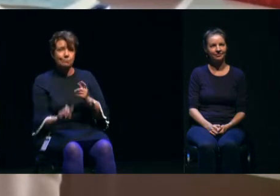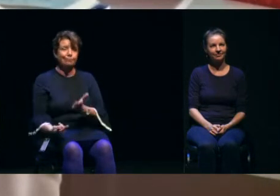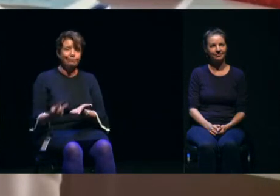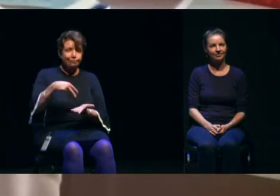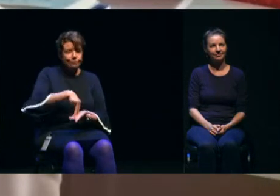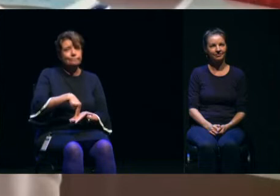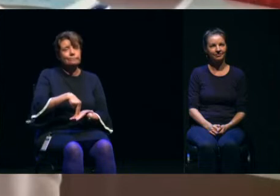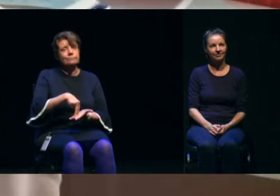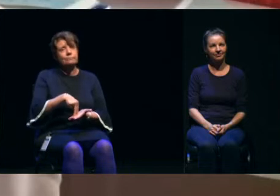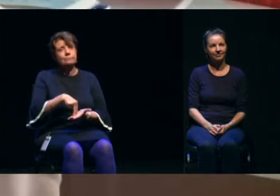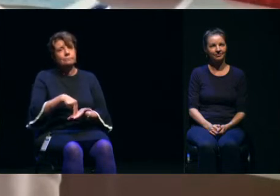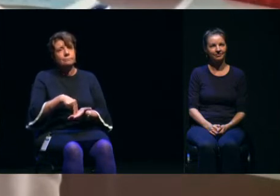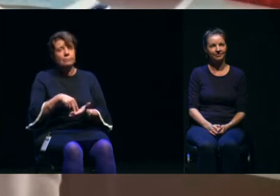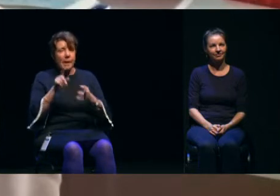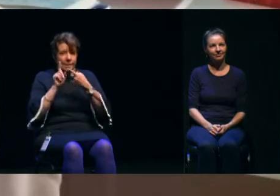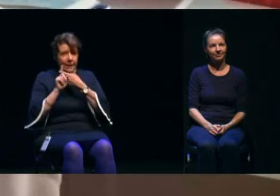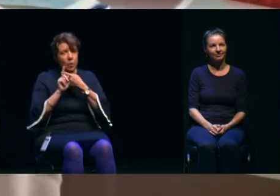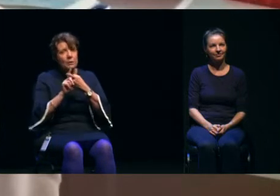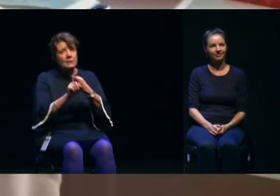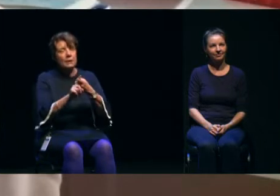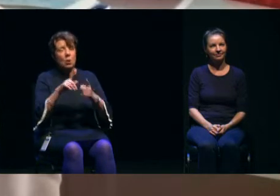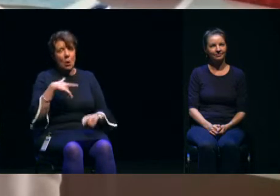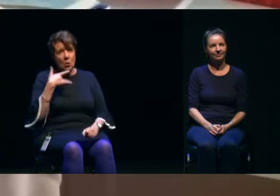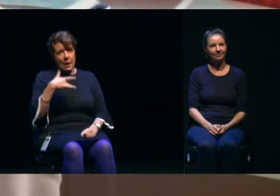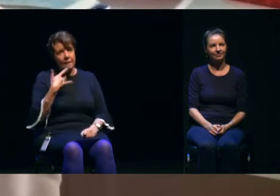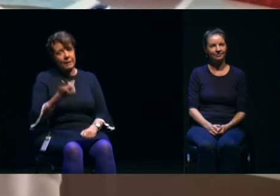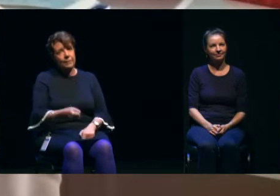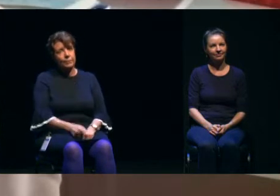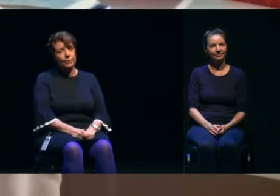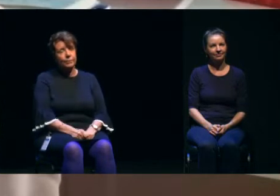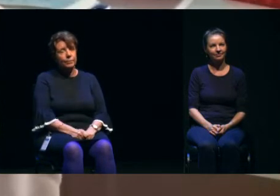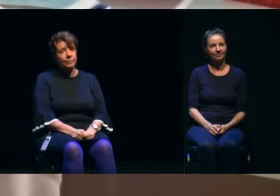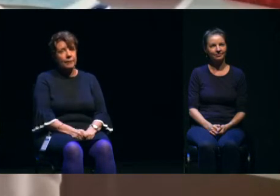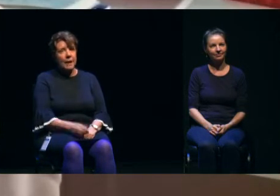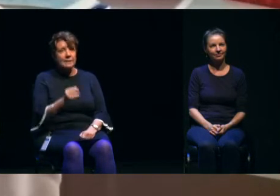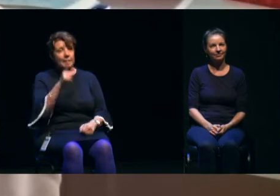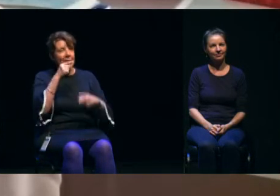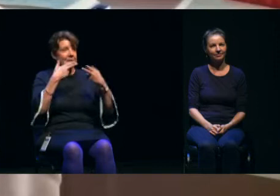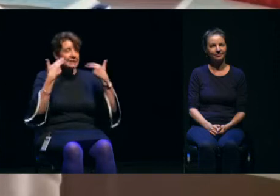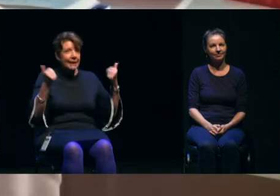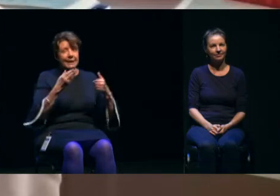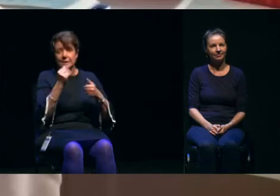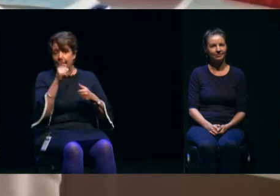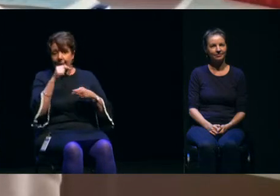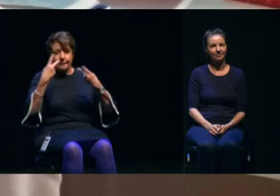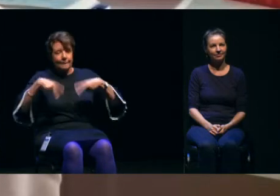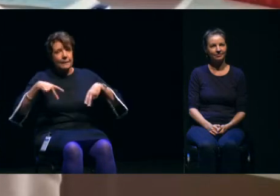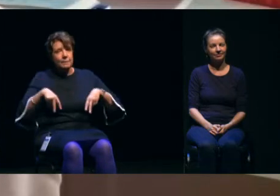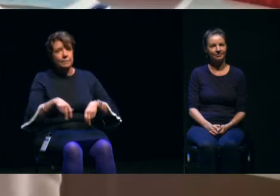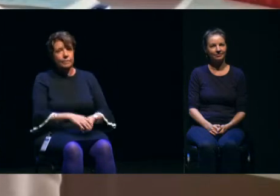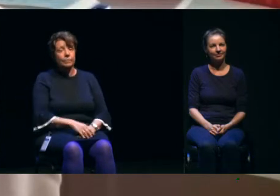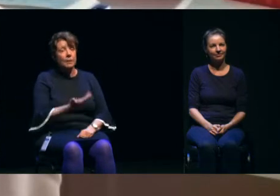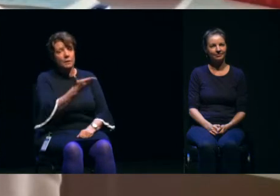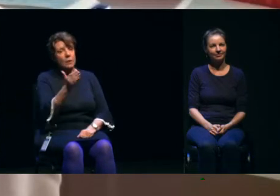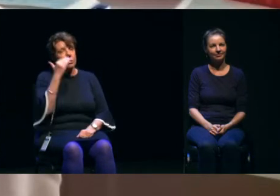feet and they continue living. And some of them can even sing and dance. Those